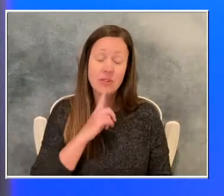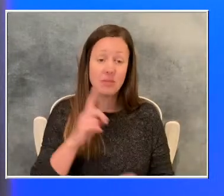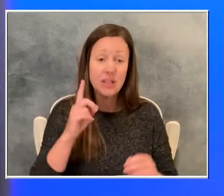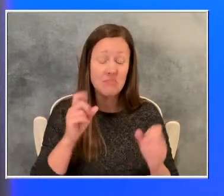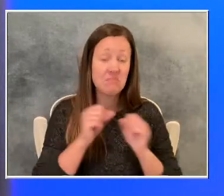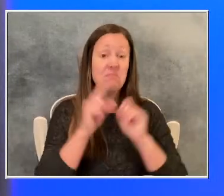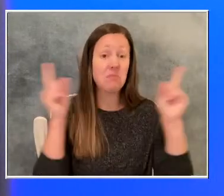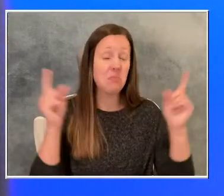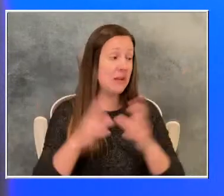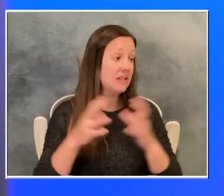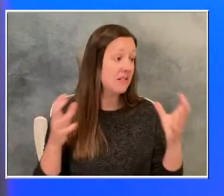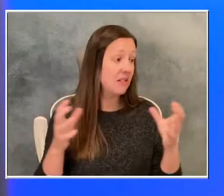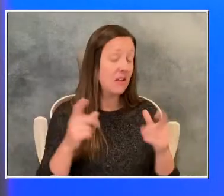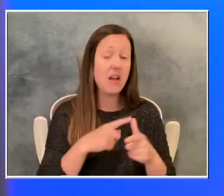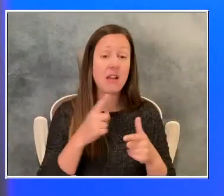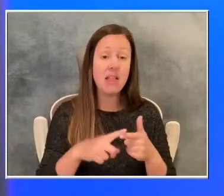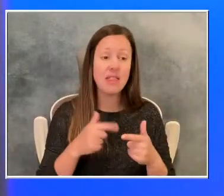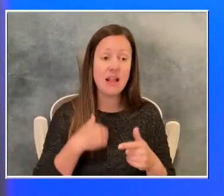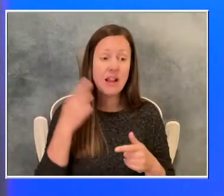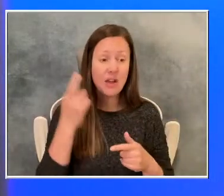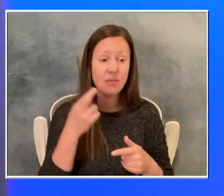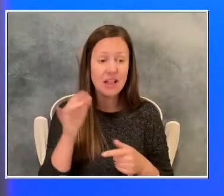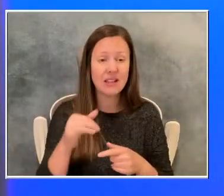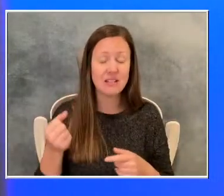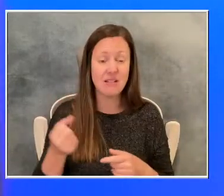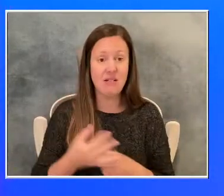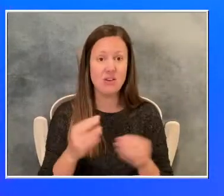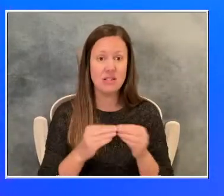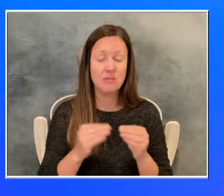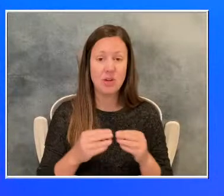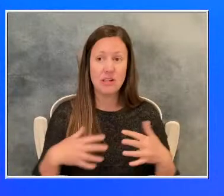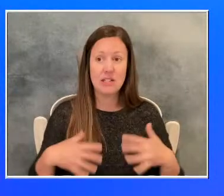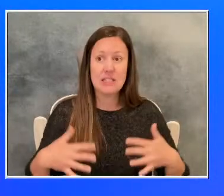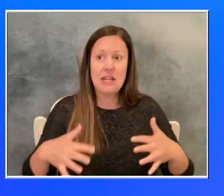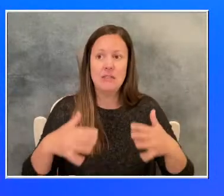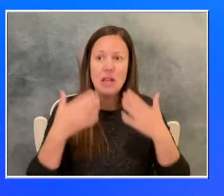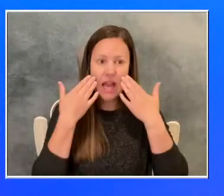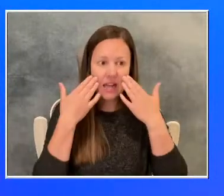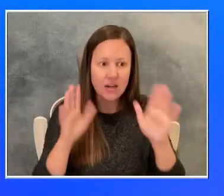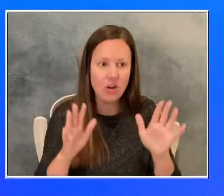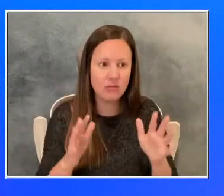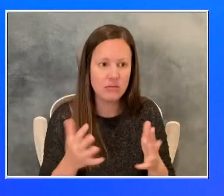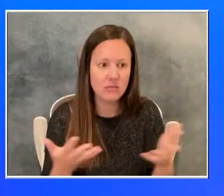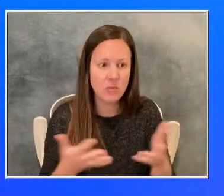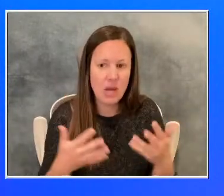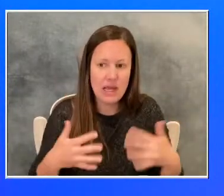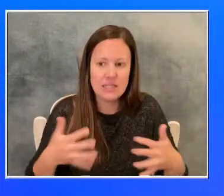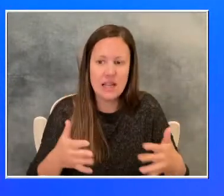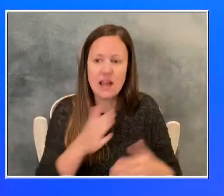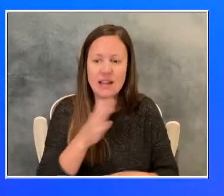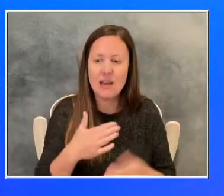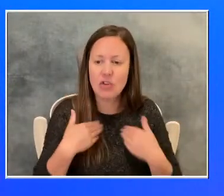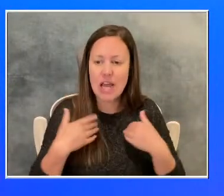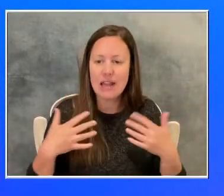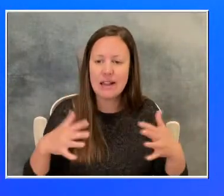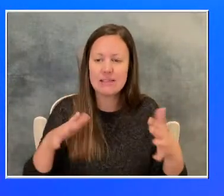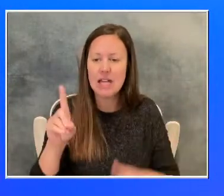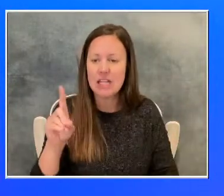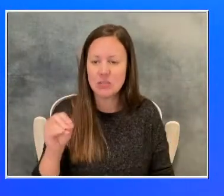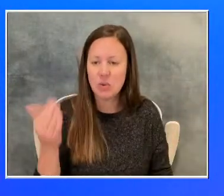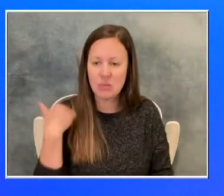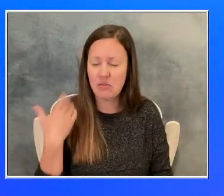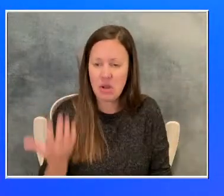I realized it was causing anxiety. I didn't know what anxiety was. I never had an anxiety disorder before. Really didn't